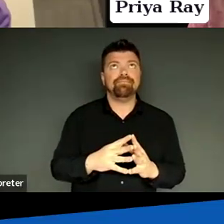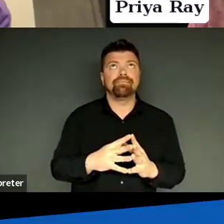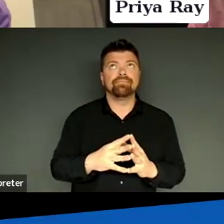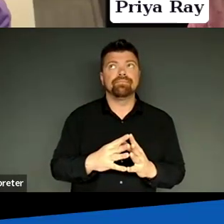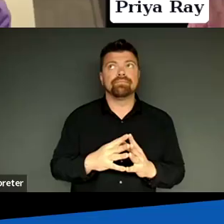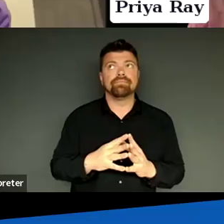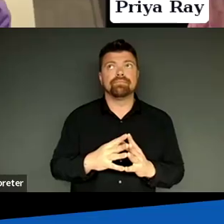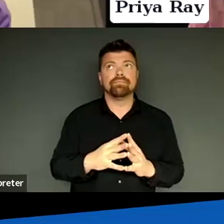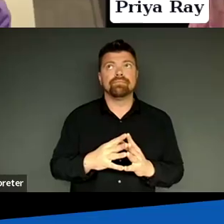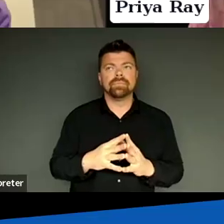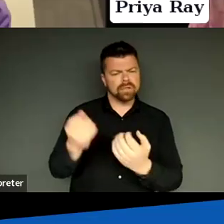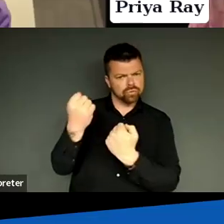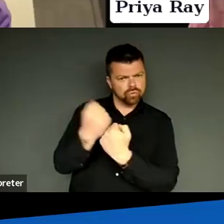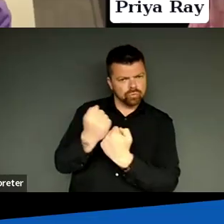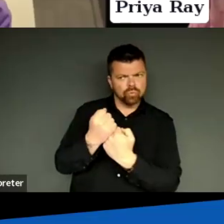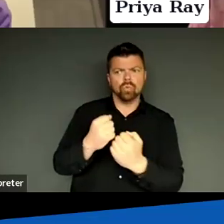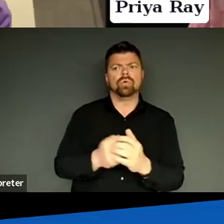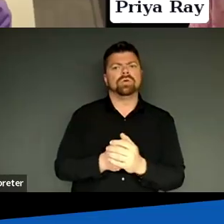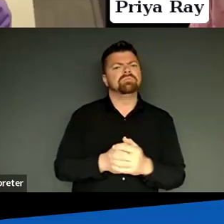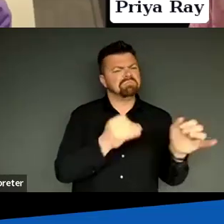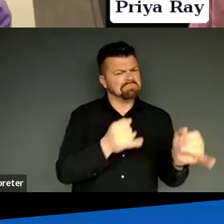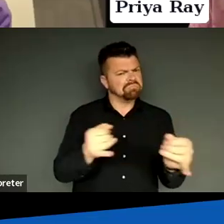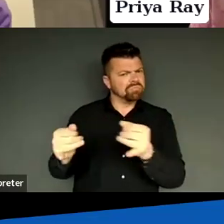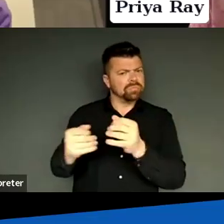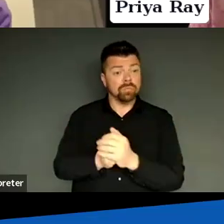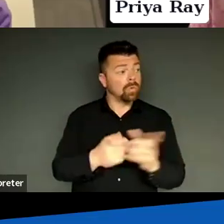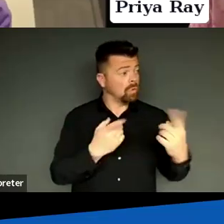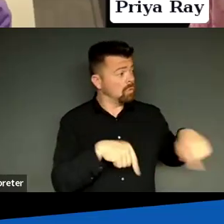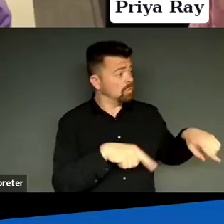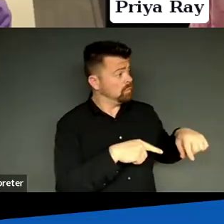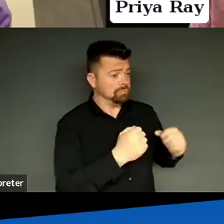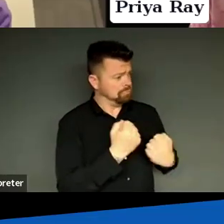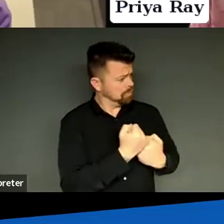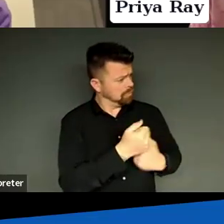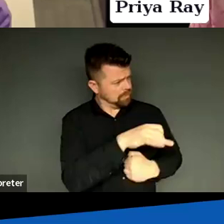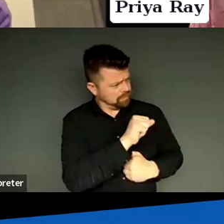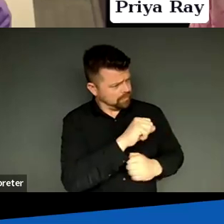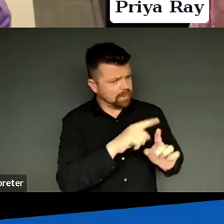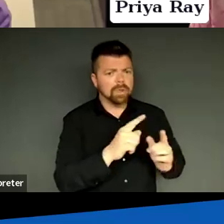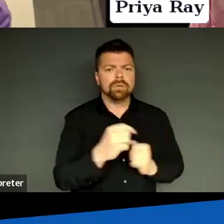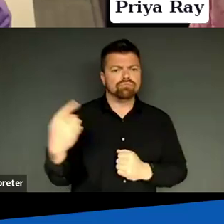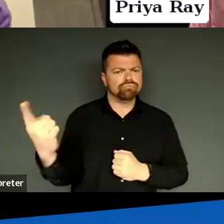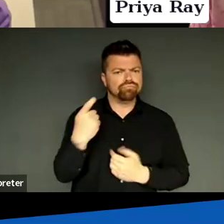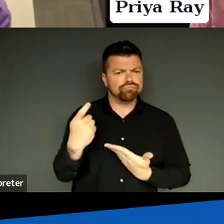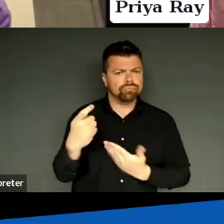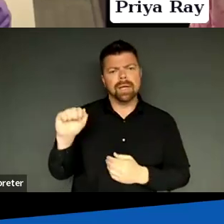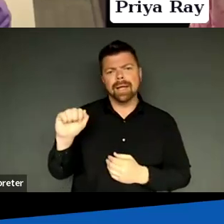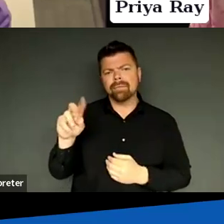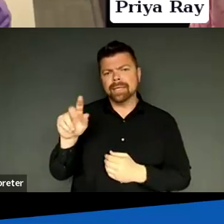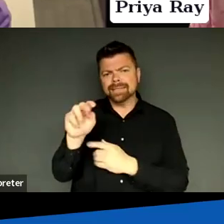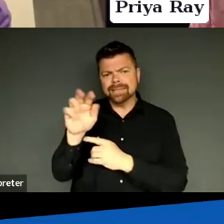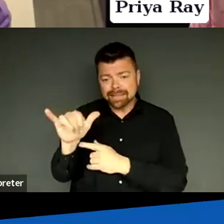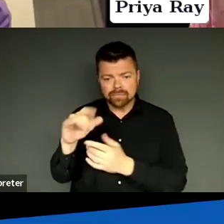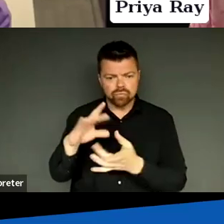their advocacy in their own way, and you guys are certainly advocates. And there's a question about advocacy, about can we get